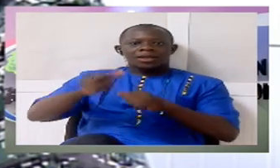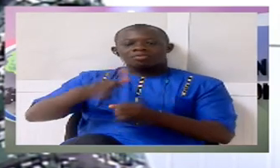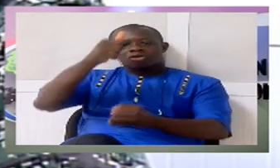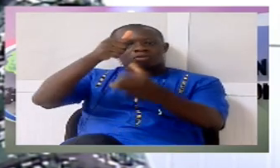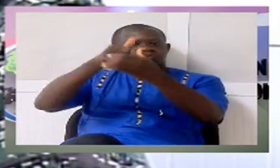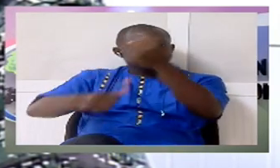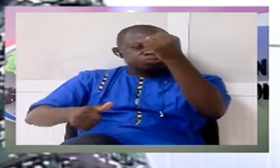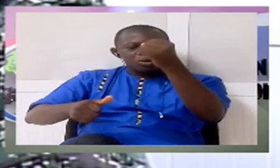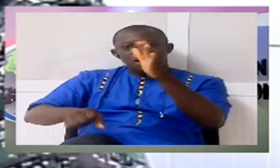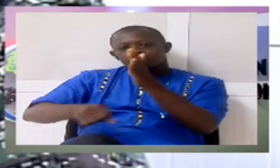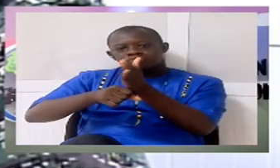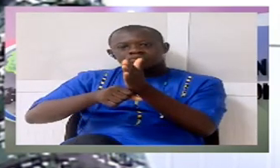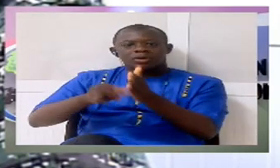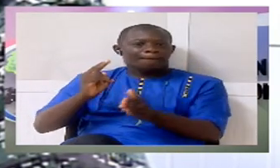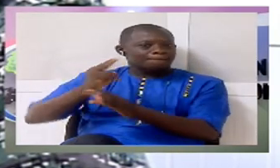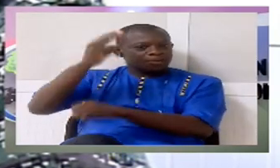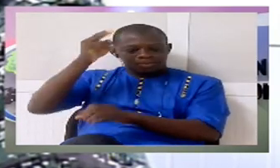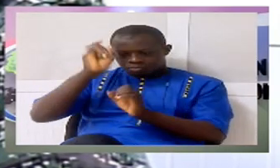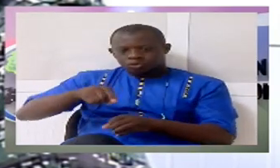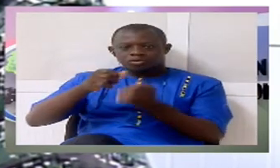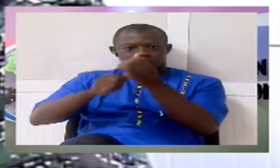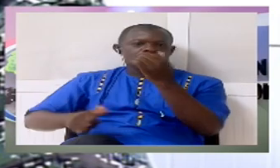That he was going to defecate bullets.